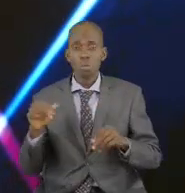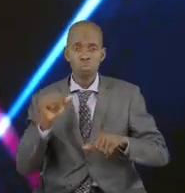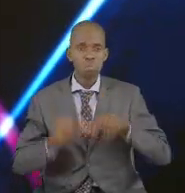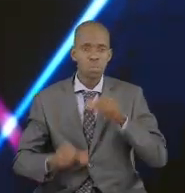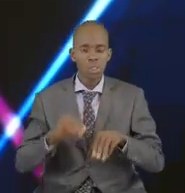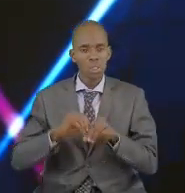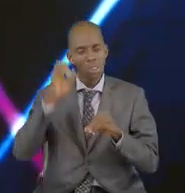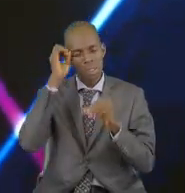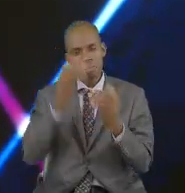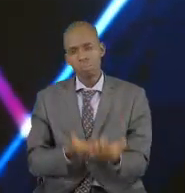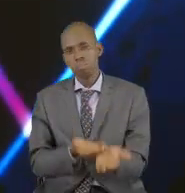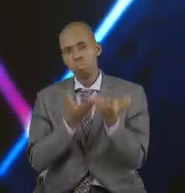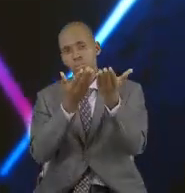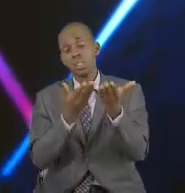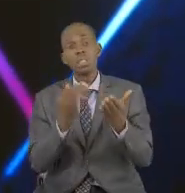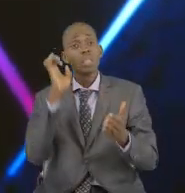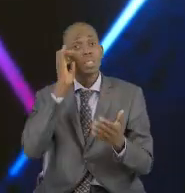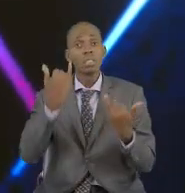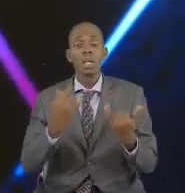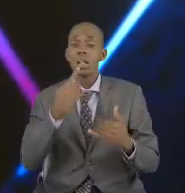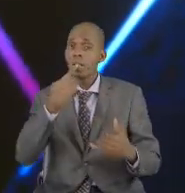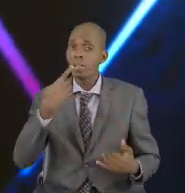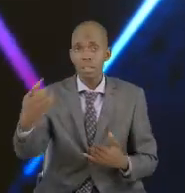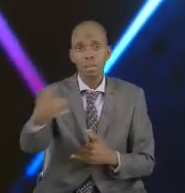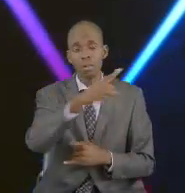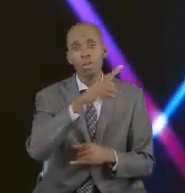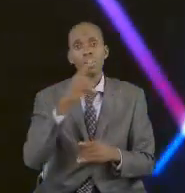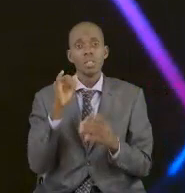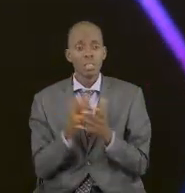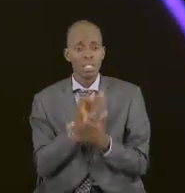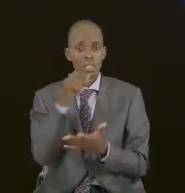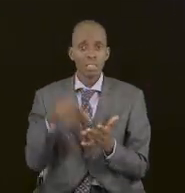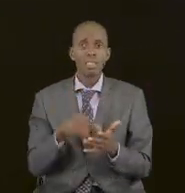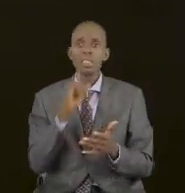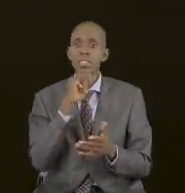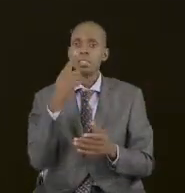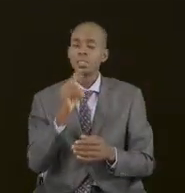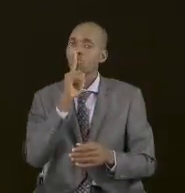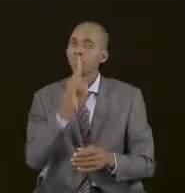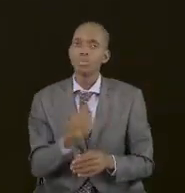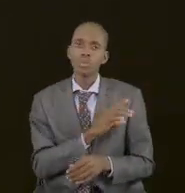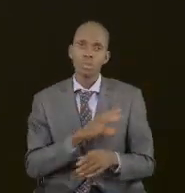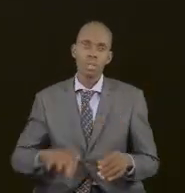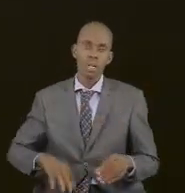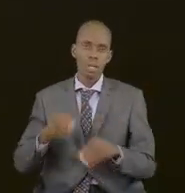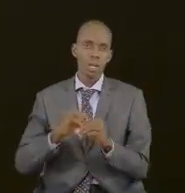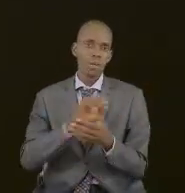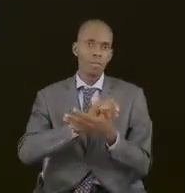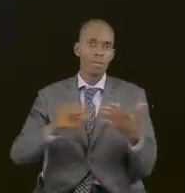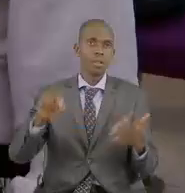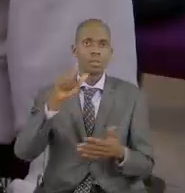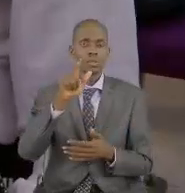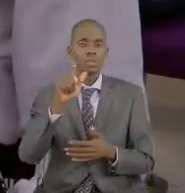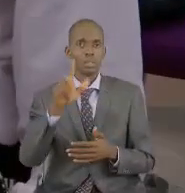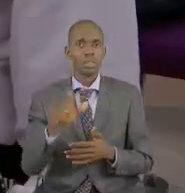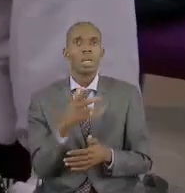them, this is the very Christ. And then in verse 23, we're told, and after that